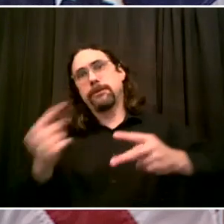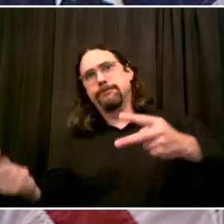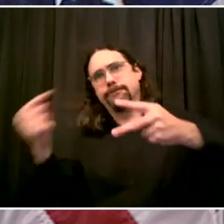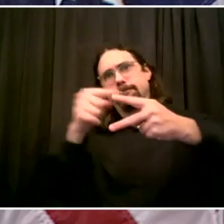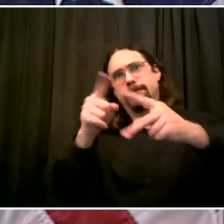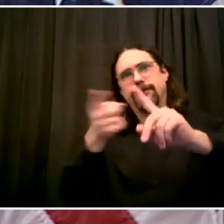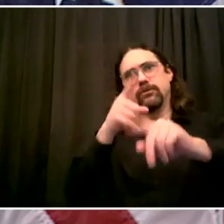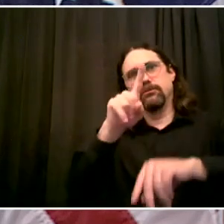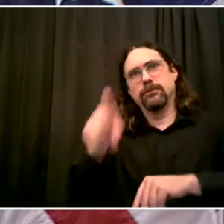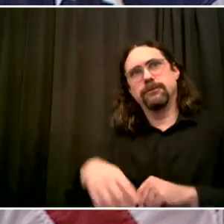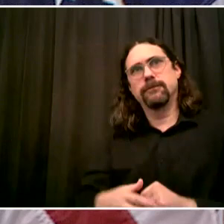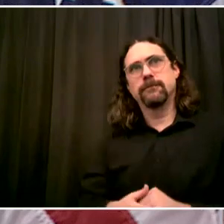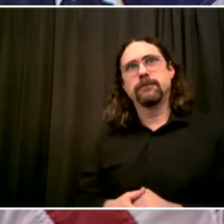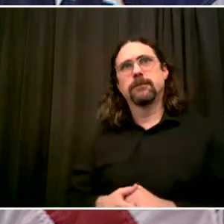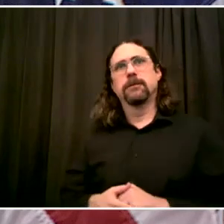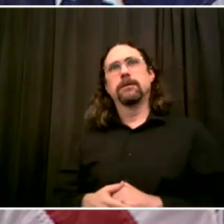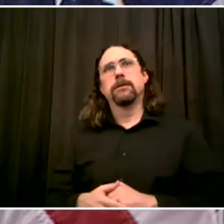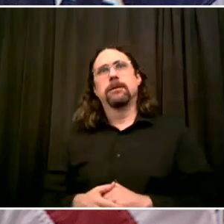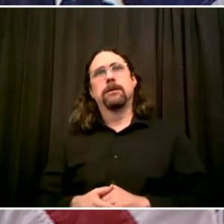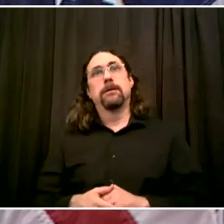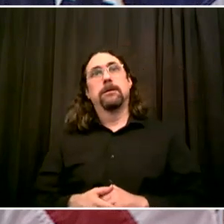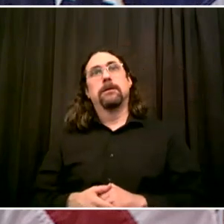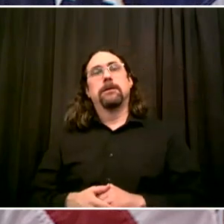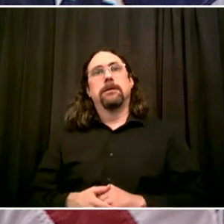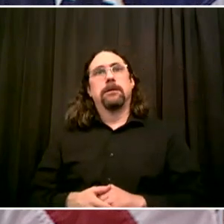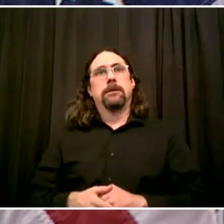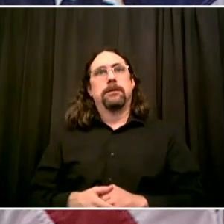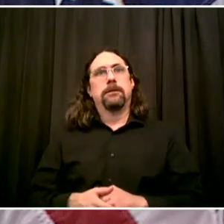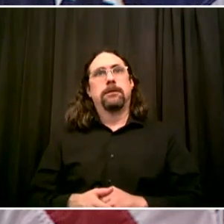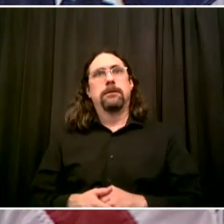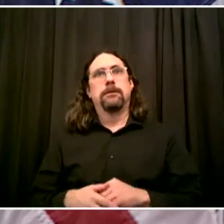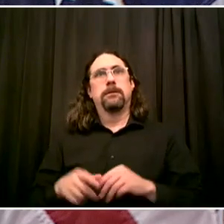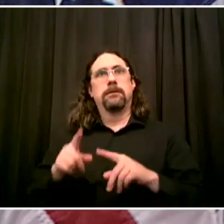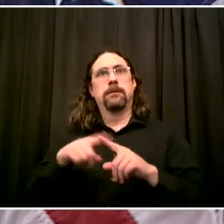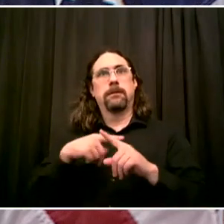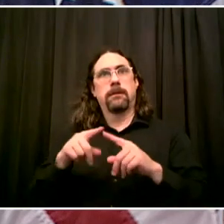can go into detail. He and I spoke a lot about it last night.